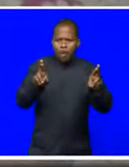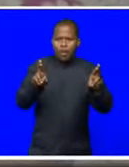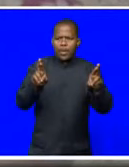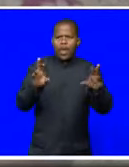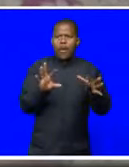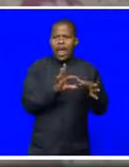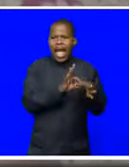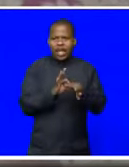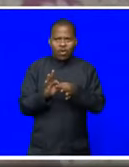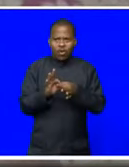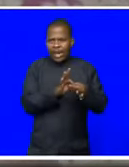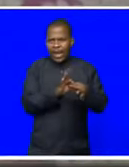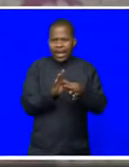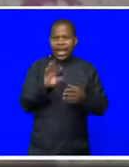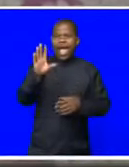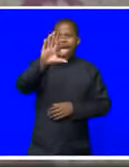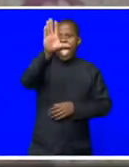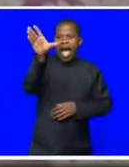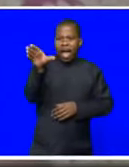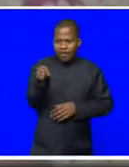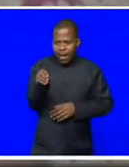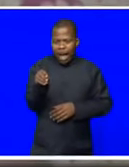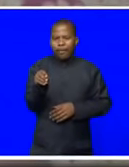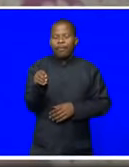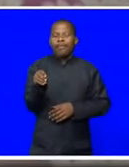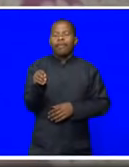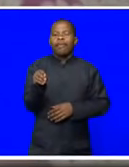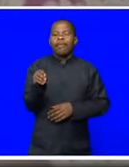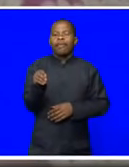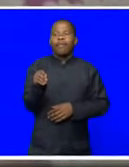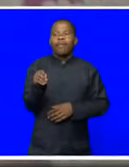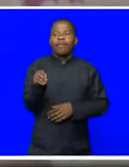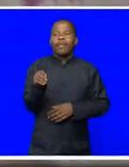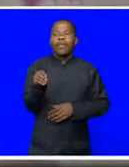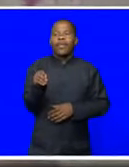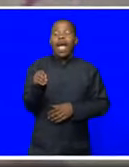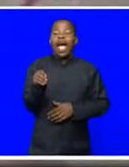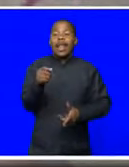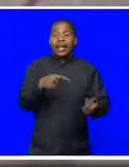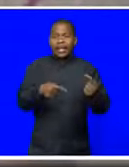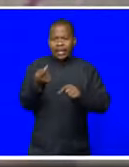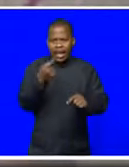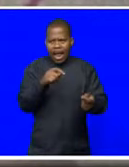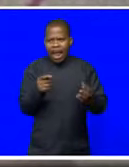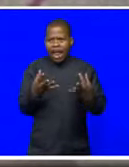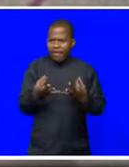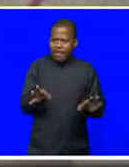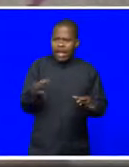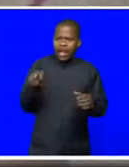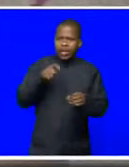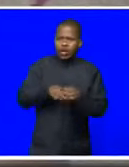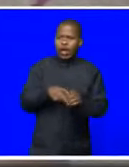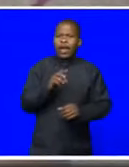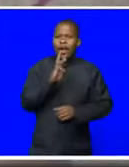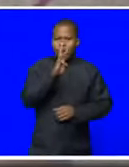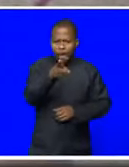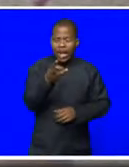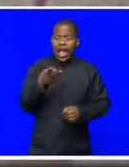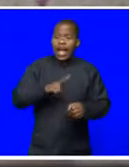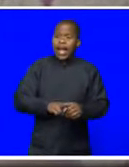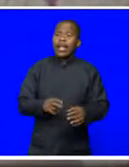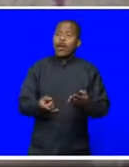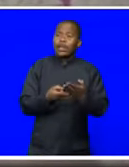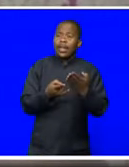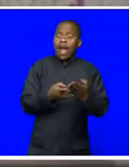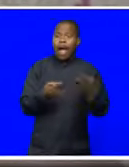organization, the Free Trade Area, which the African Union has established, will make some differences in